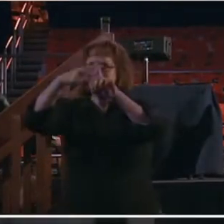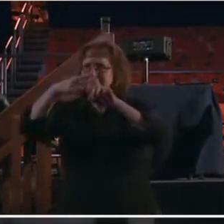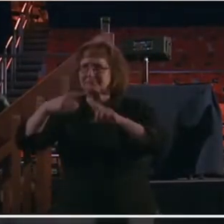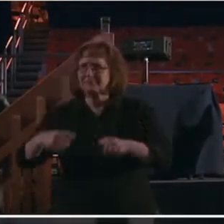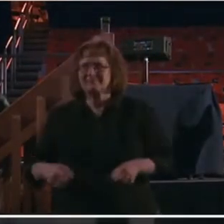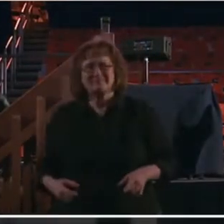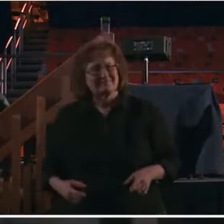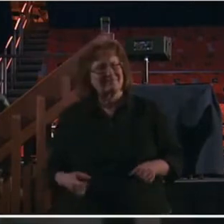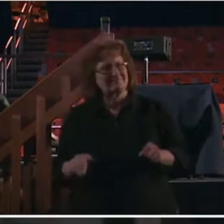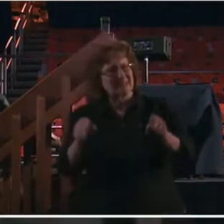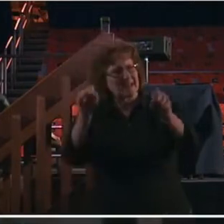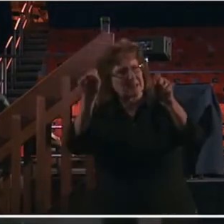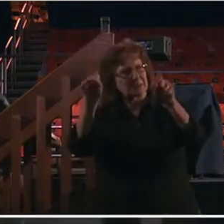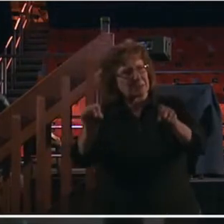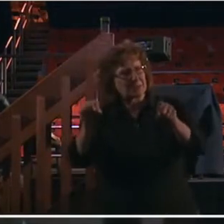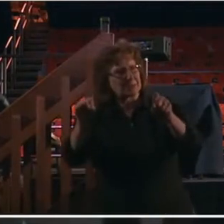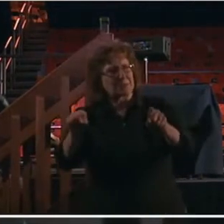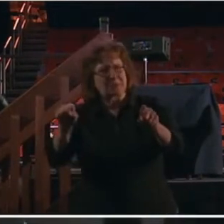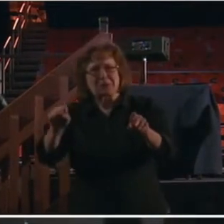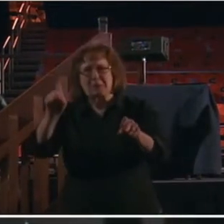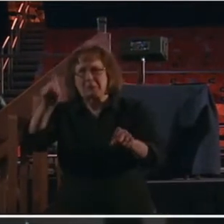You've got to just